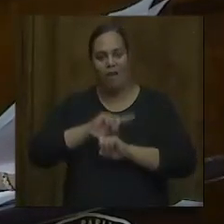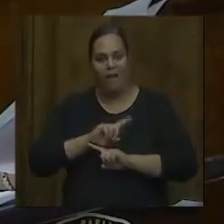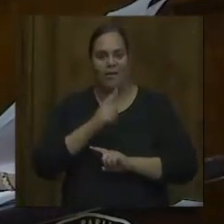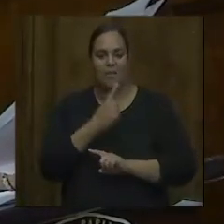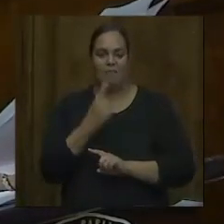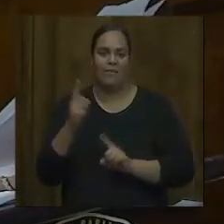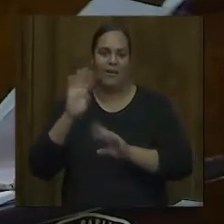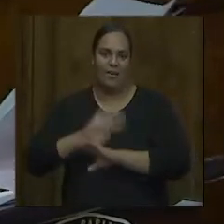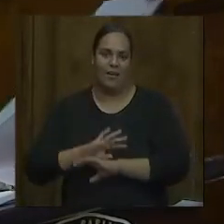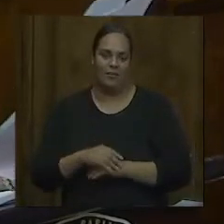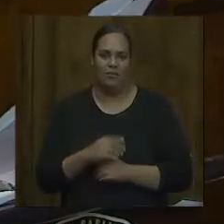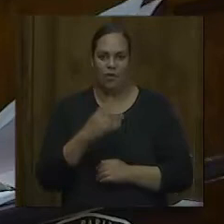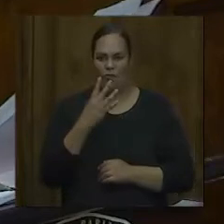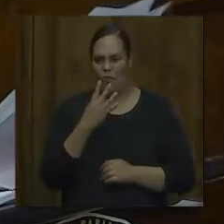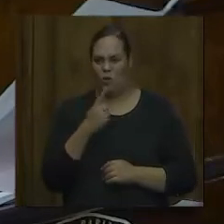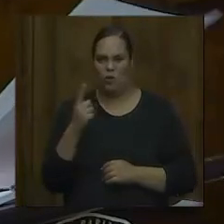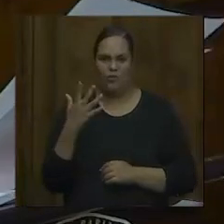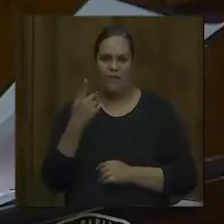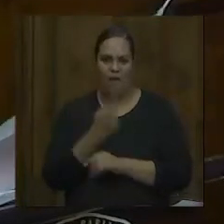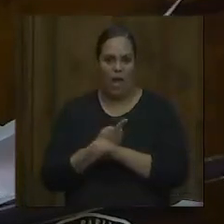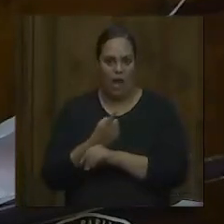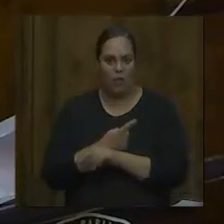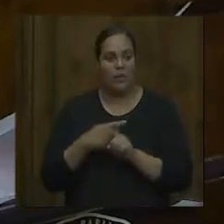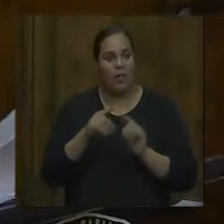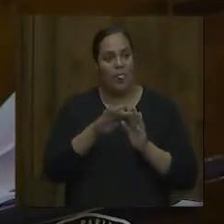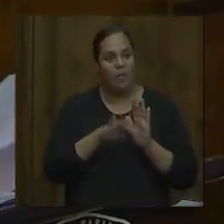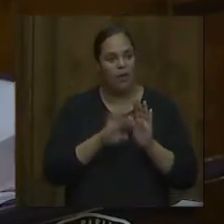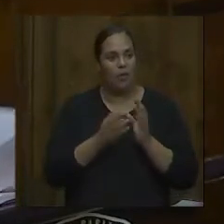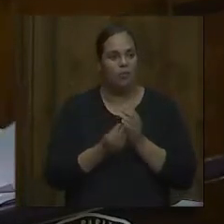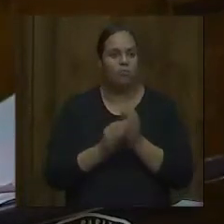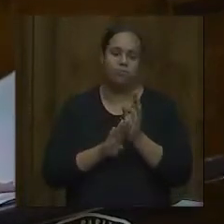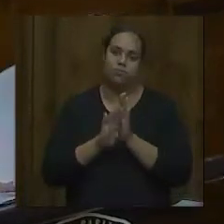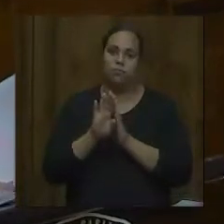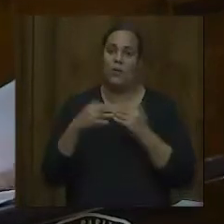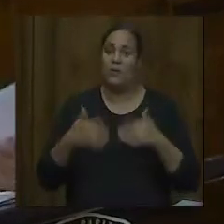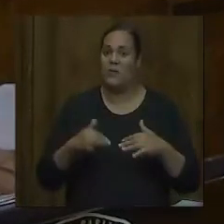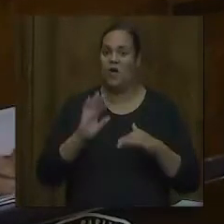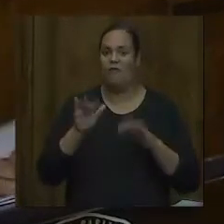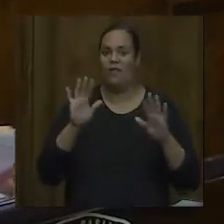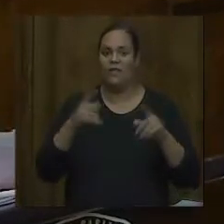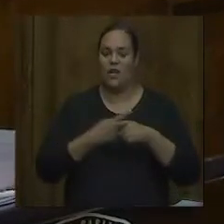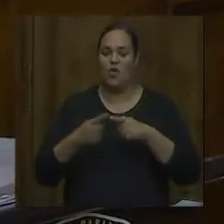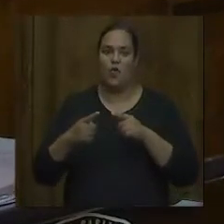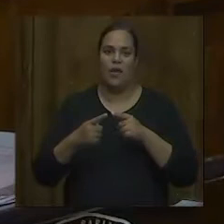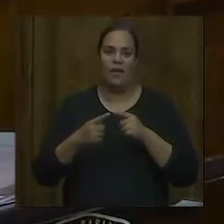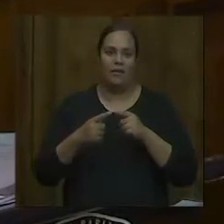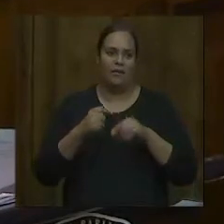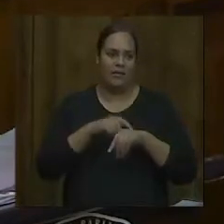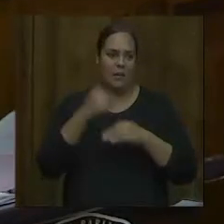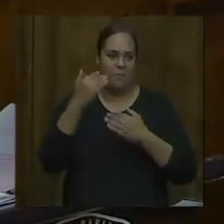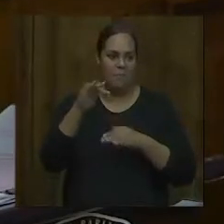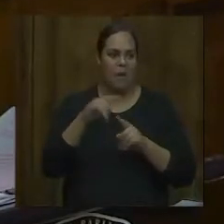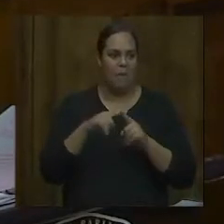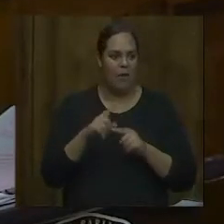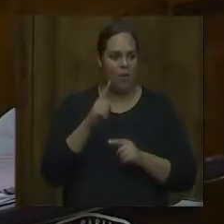to 5 hours. Attendance and participation in the program increased over a 10-week period, totaling